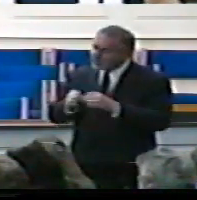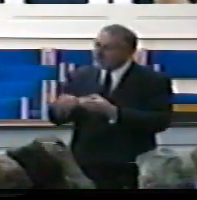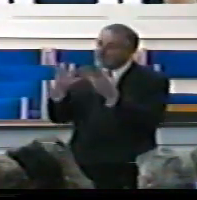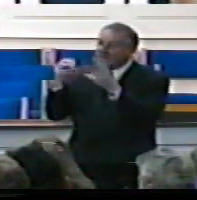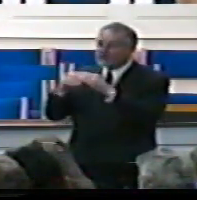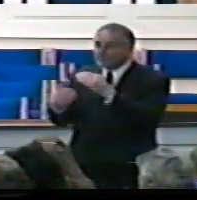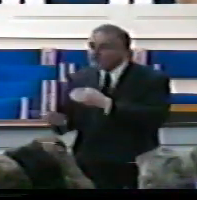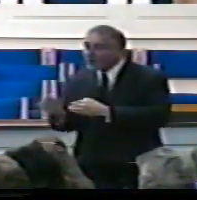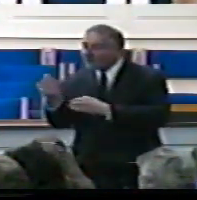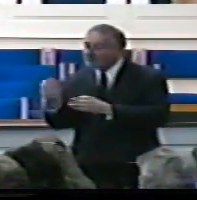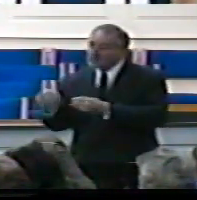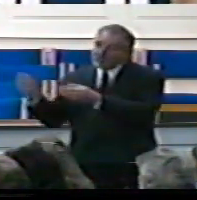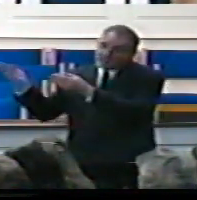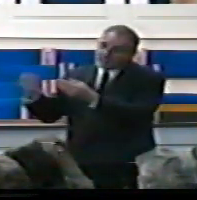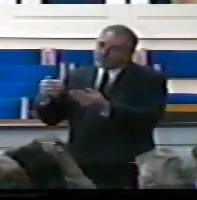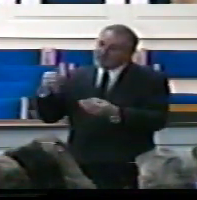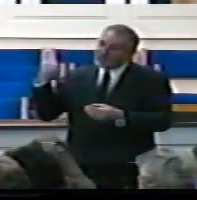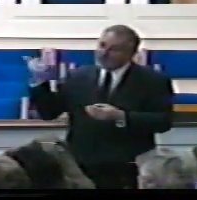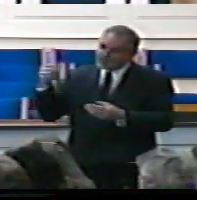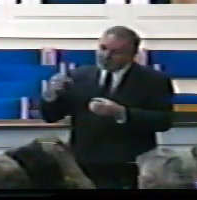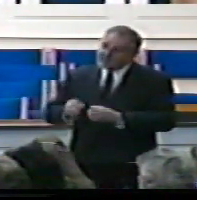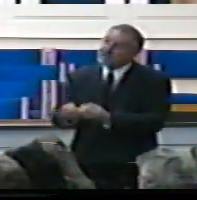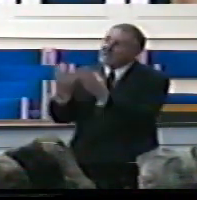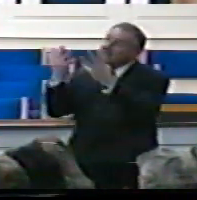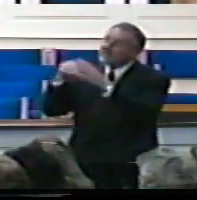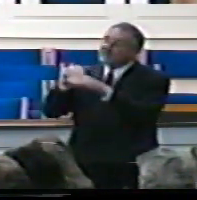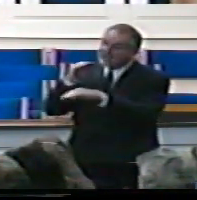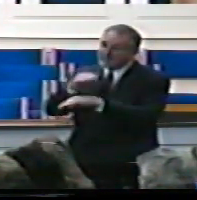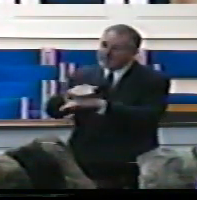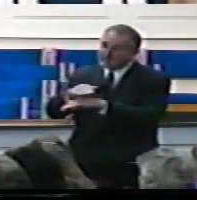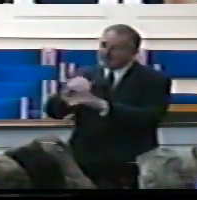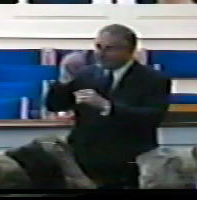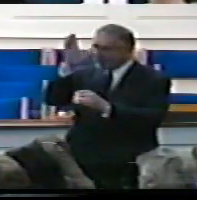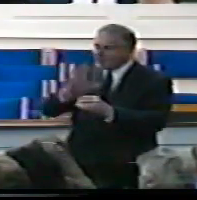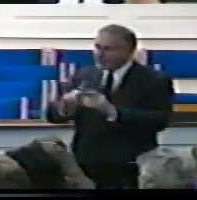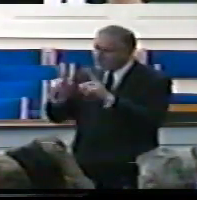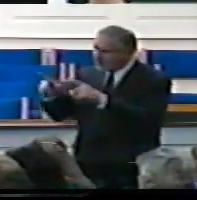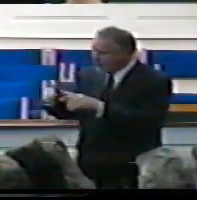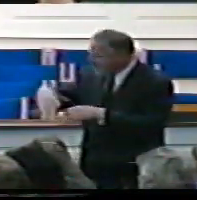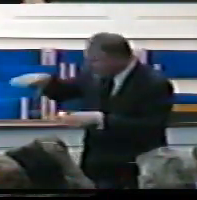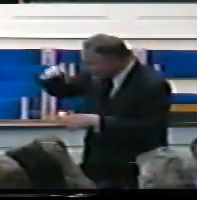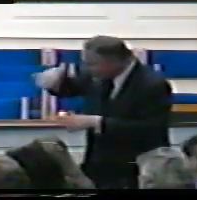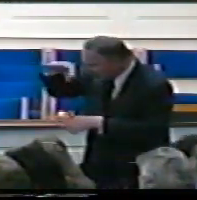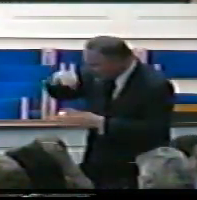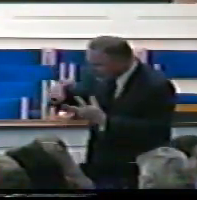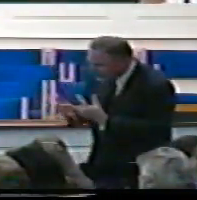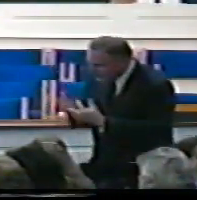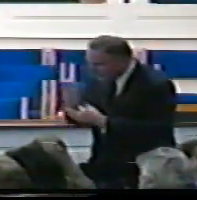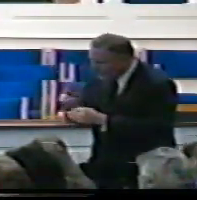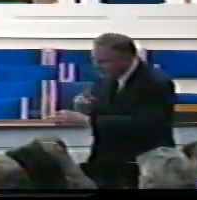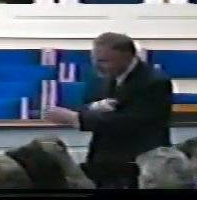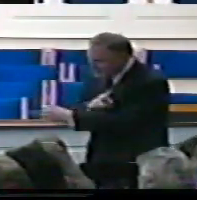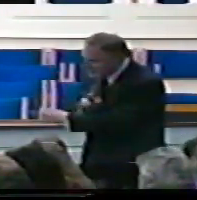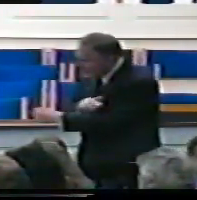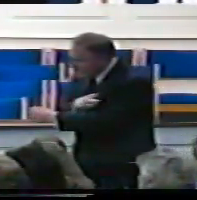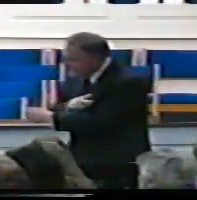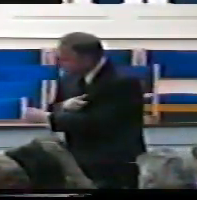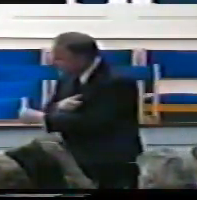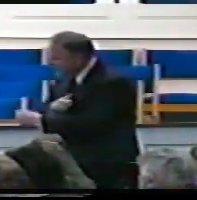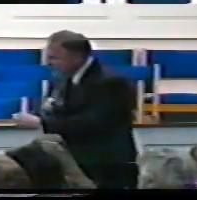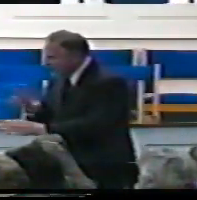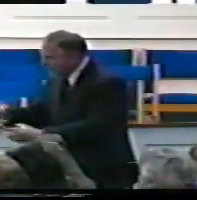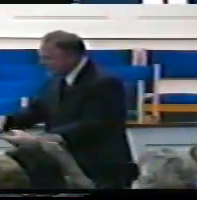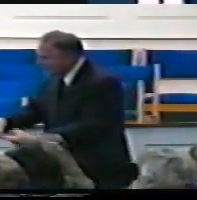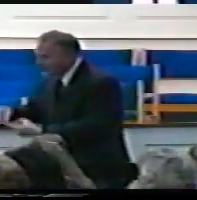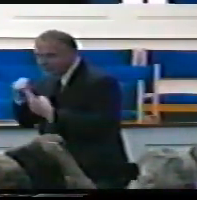man would go out and he'd go to his flocks and he'd take him a certain lamb. He had to look at that lamb and he'd bring that lamb and give it to the